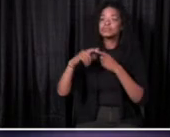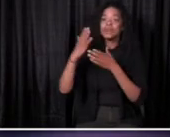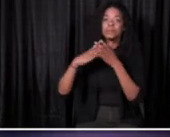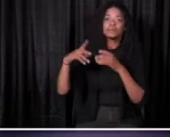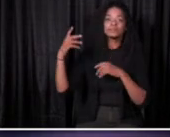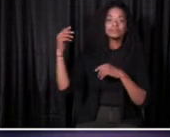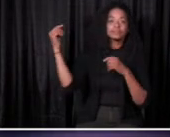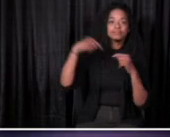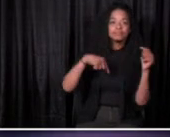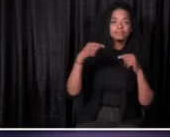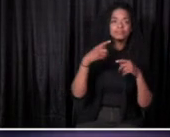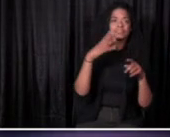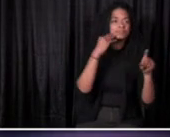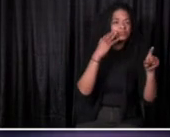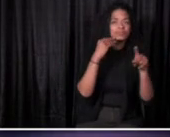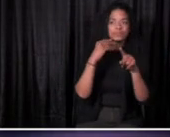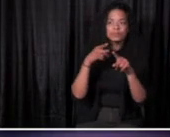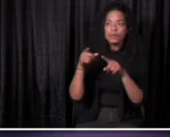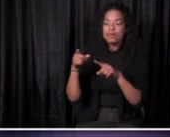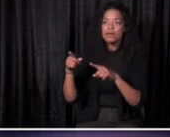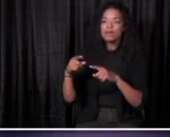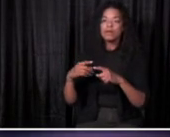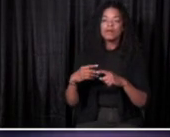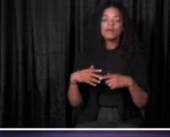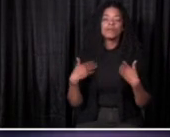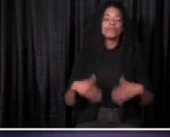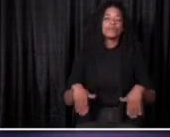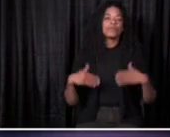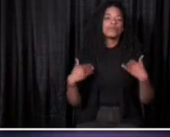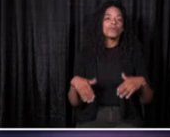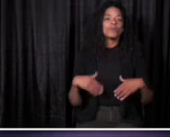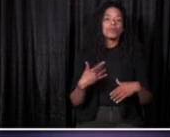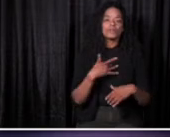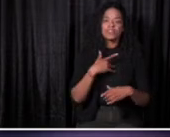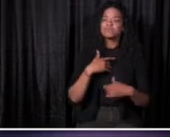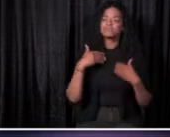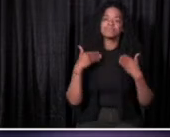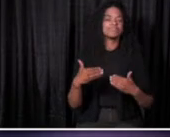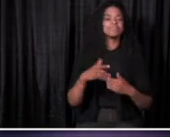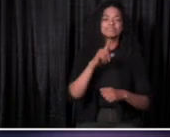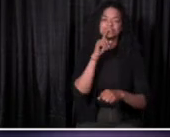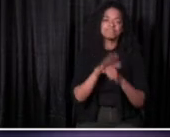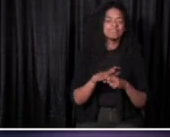large, she also committed herself to learning Spanish.